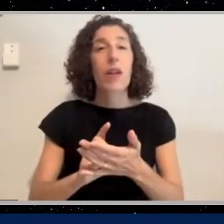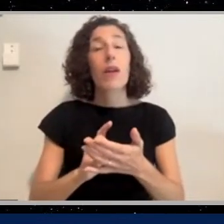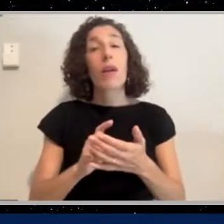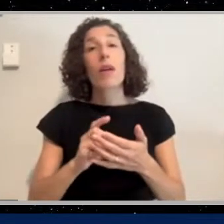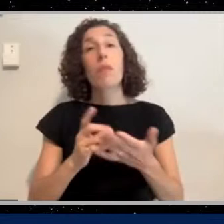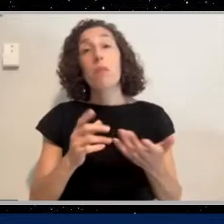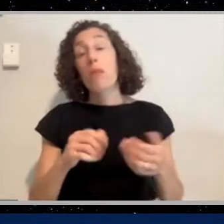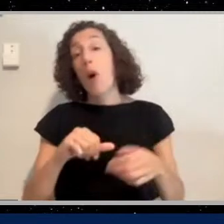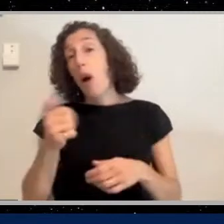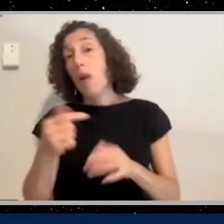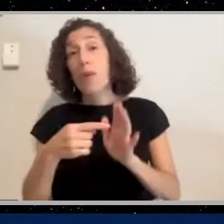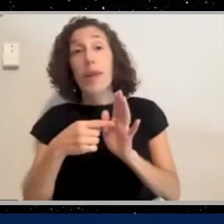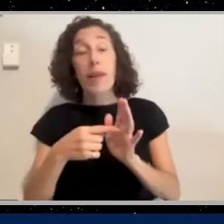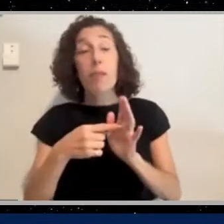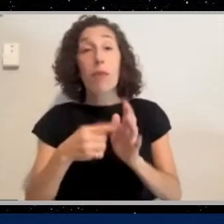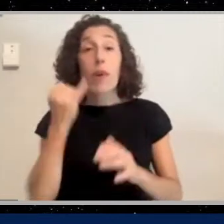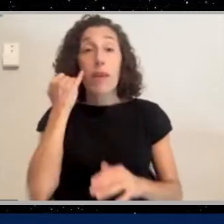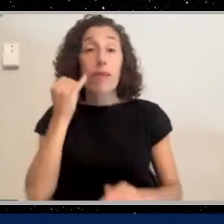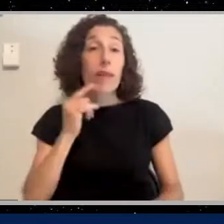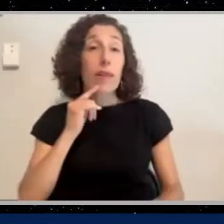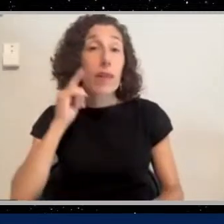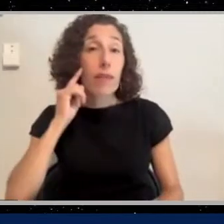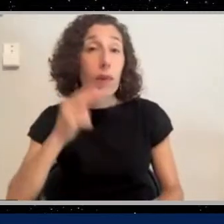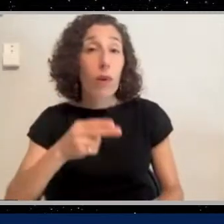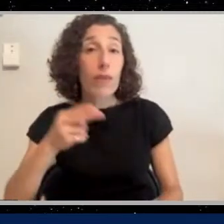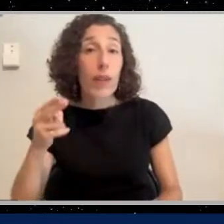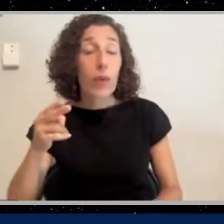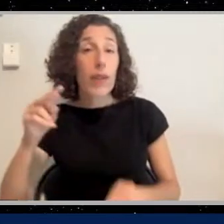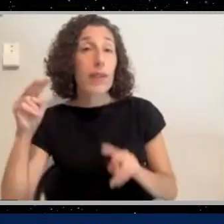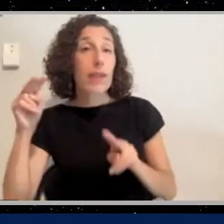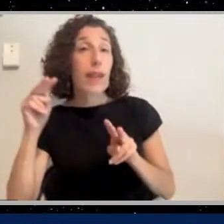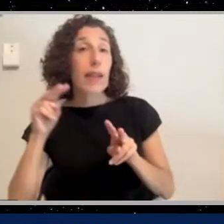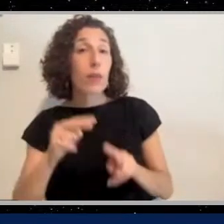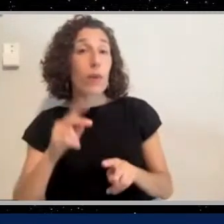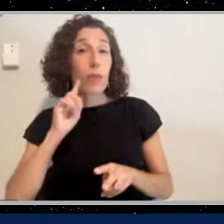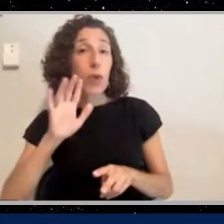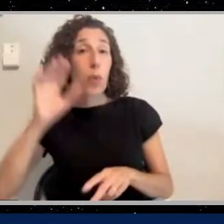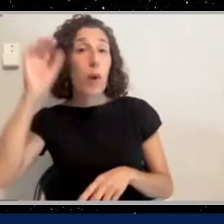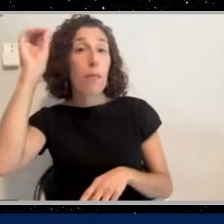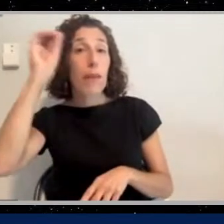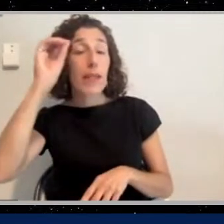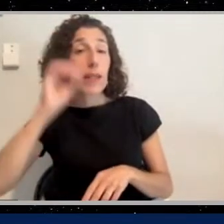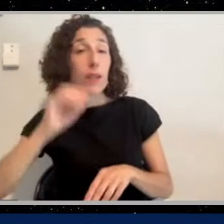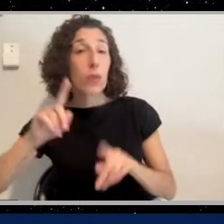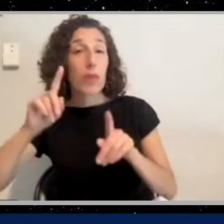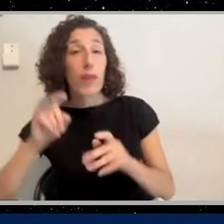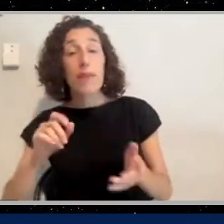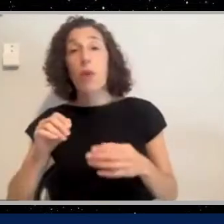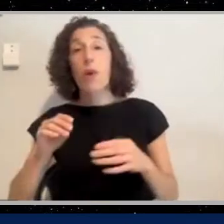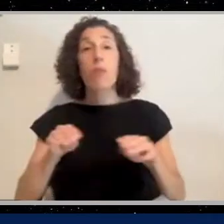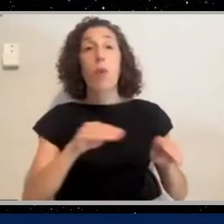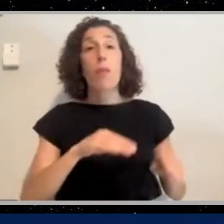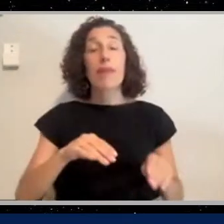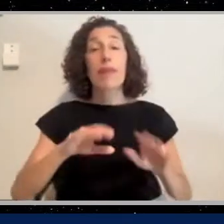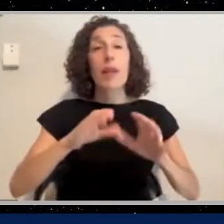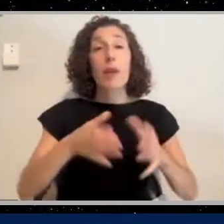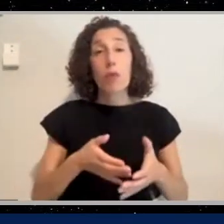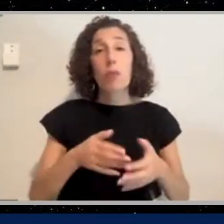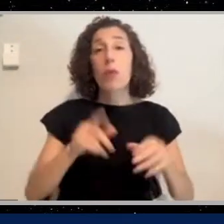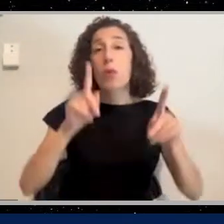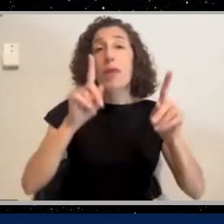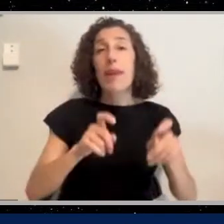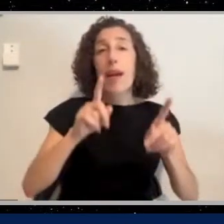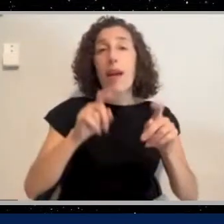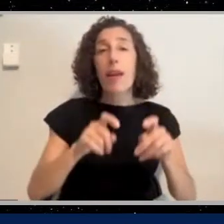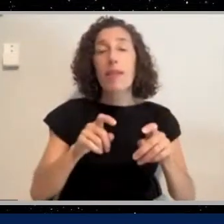crew to kind of take a look at this, or on the mobility crew, hey, can we have someone test this out for possibly 1 or 2 parabolas?